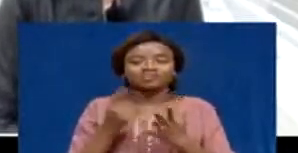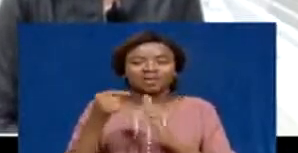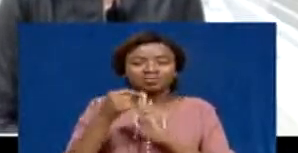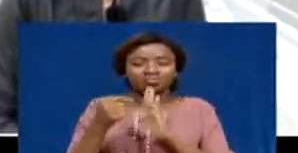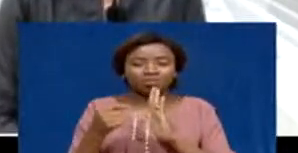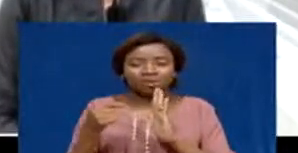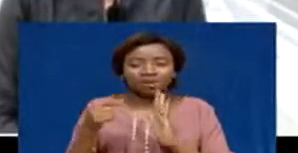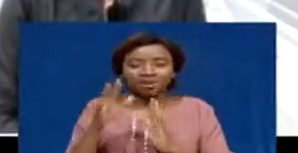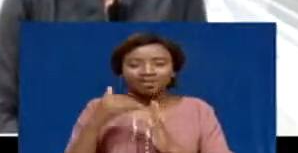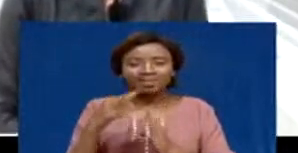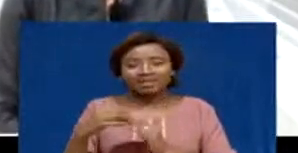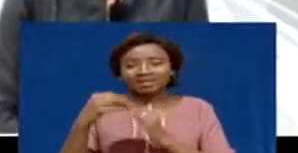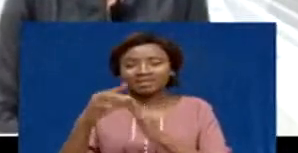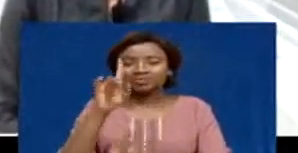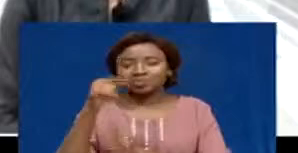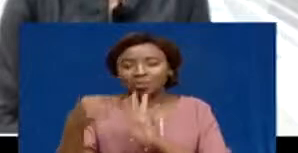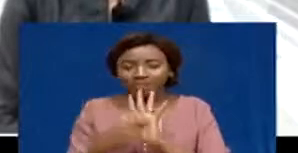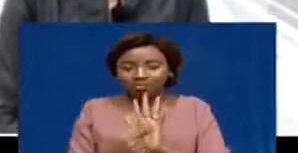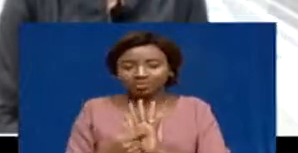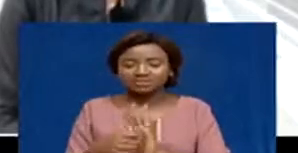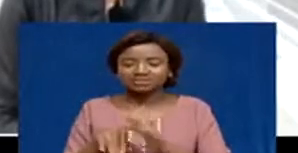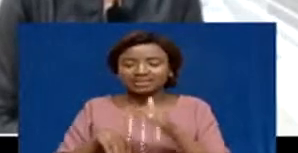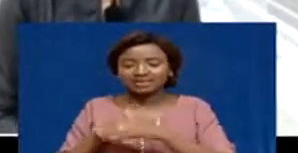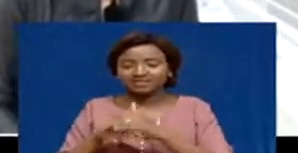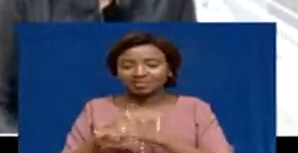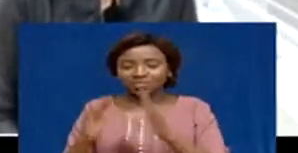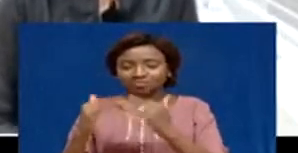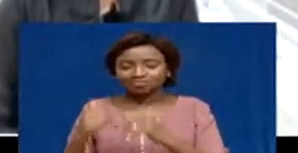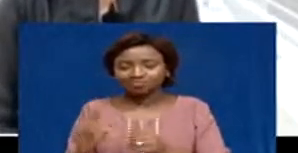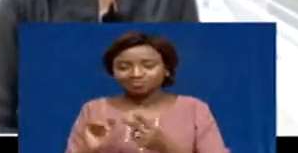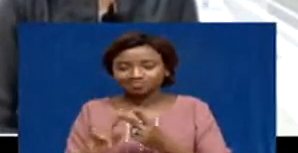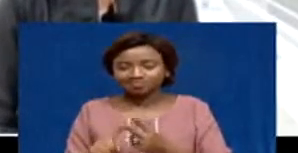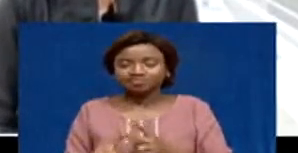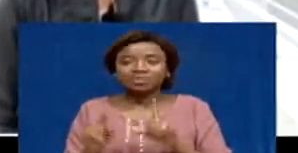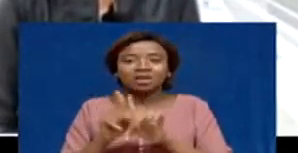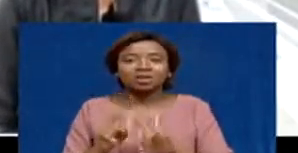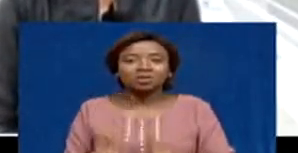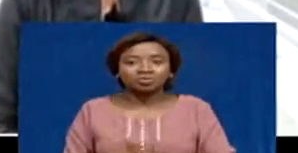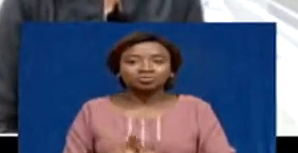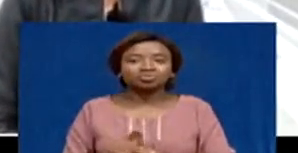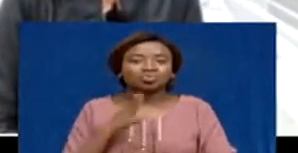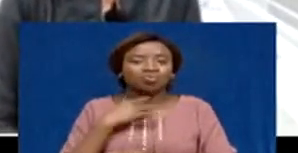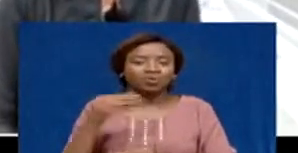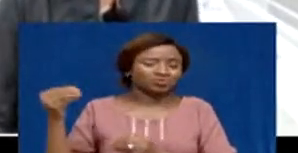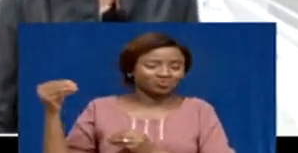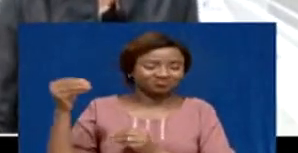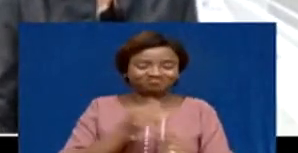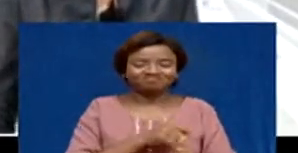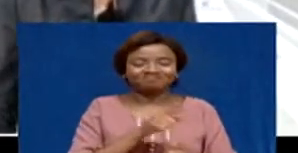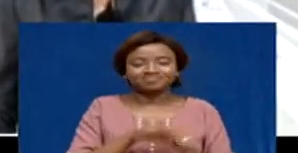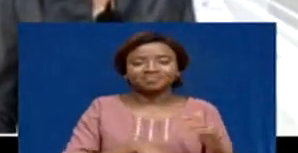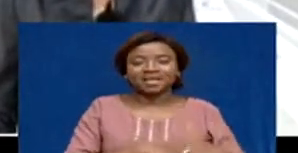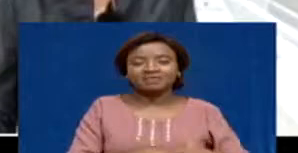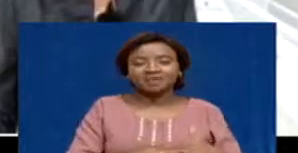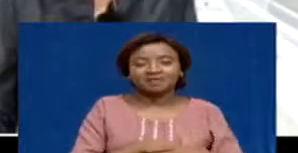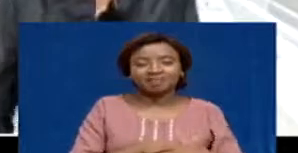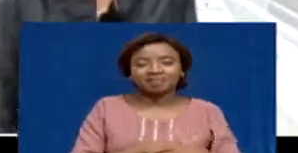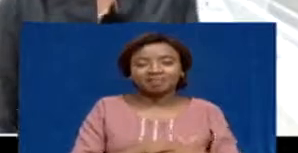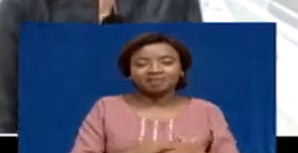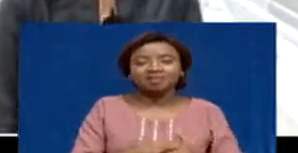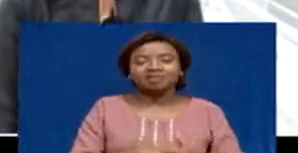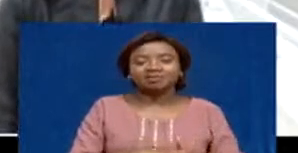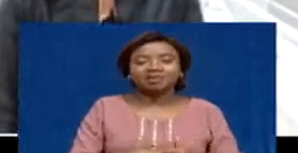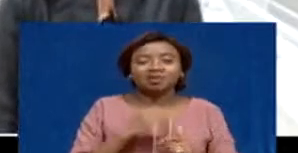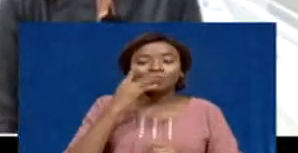ahead of Liverpool, and they'll be looking to really take it to Liverpool and win this, because now this is the only